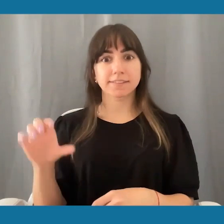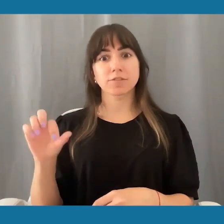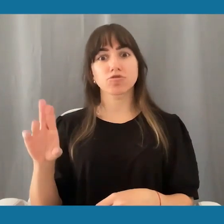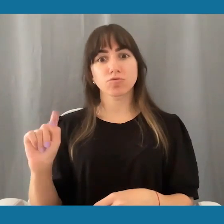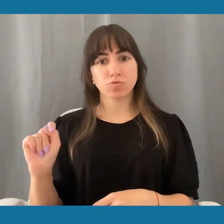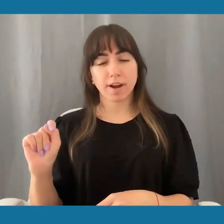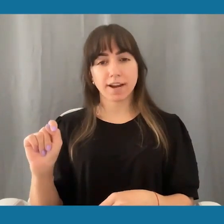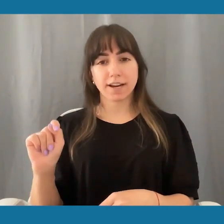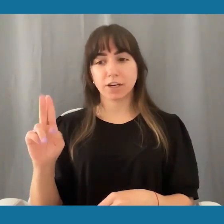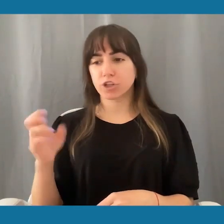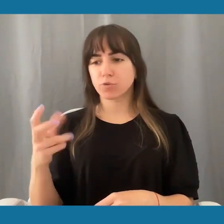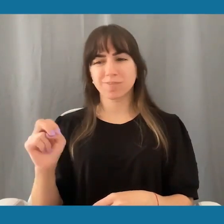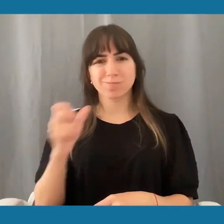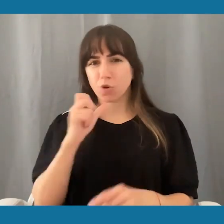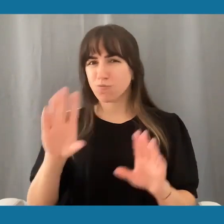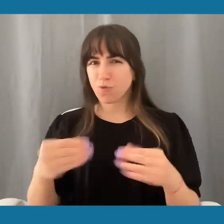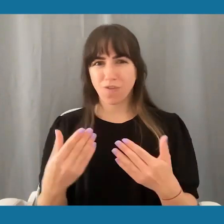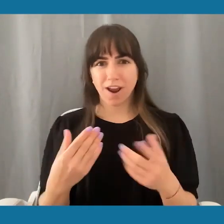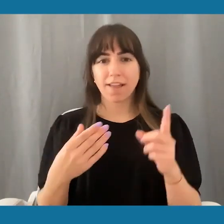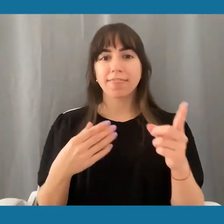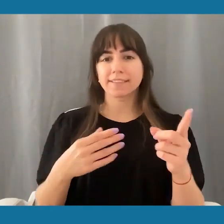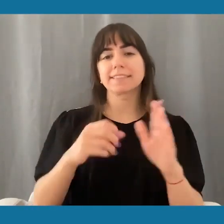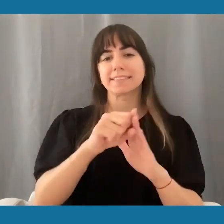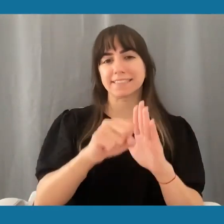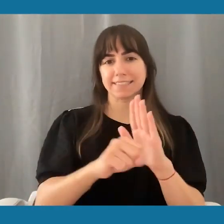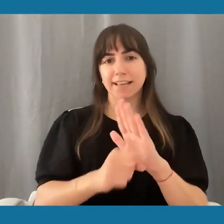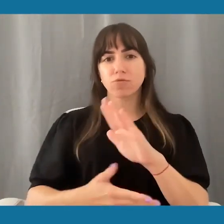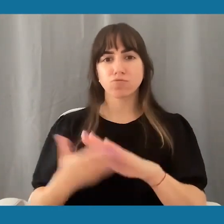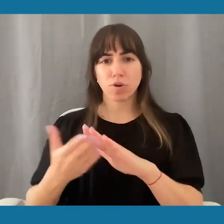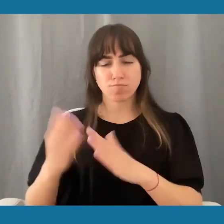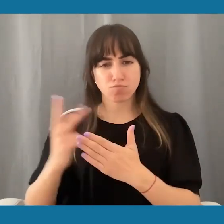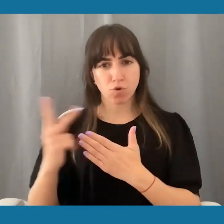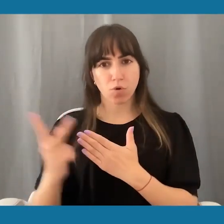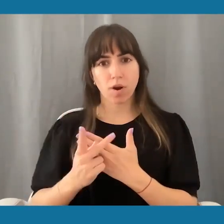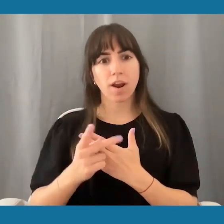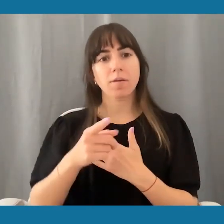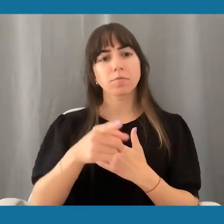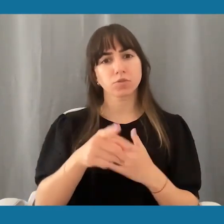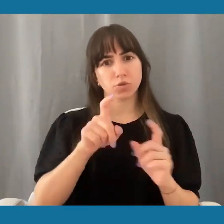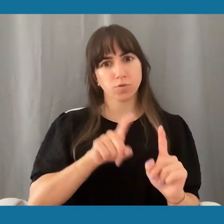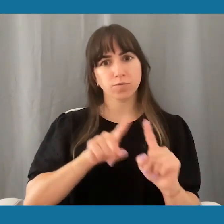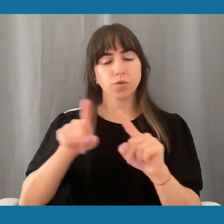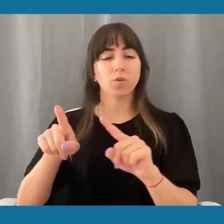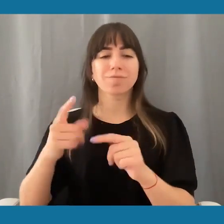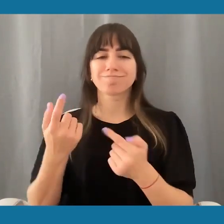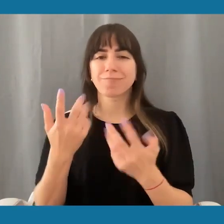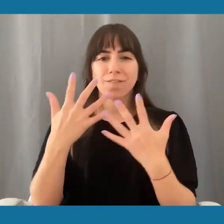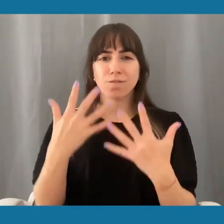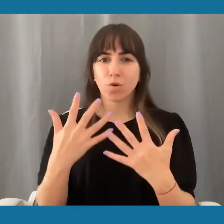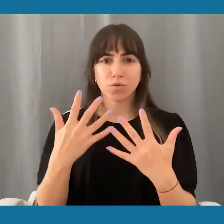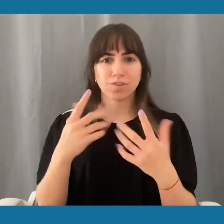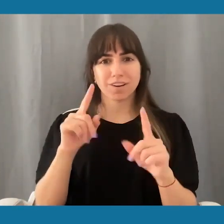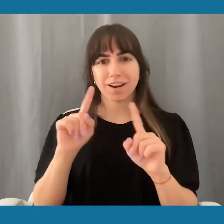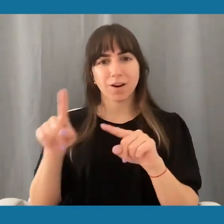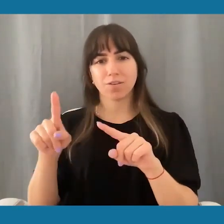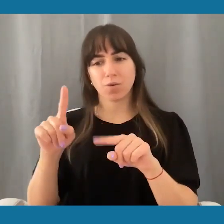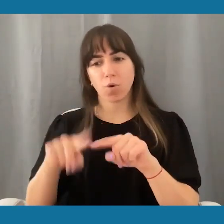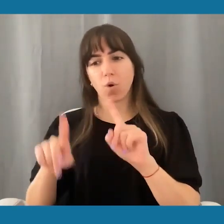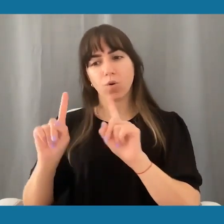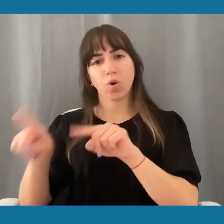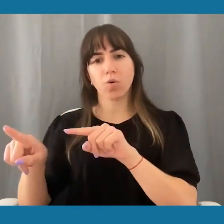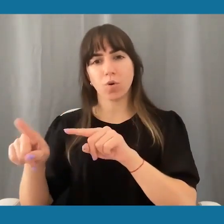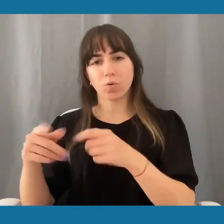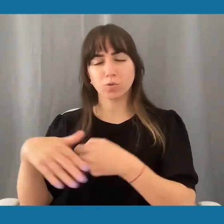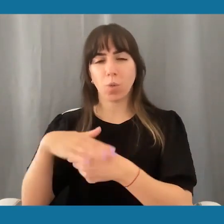Unfortunately, you can't go down to your local bank to establish this account. So what will you need when you go to open an account? Just like if you're opening any